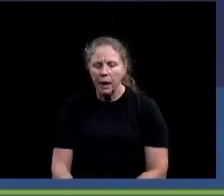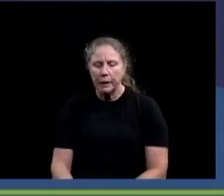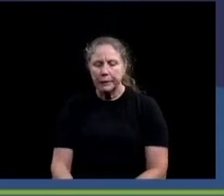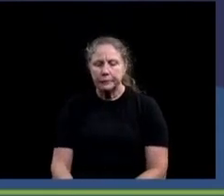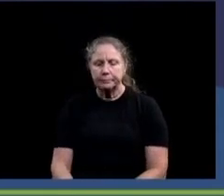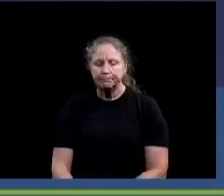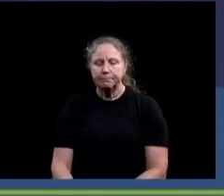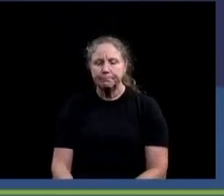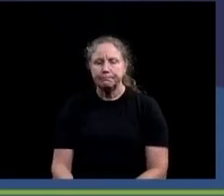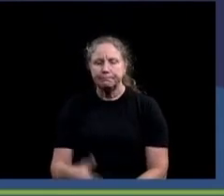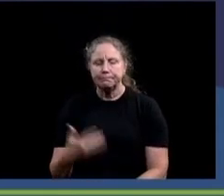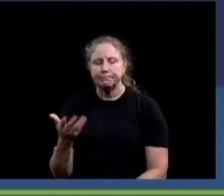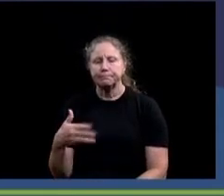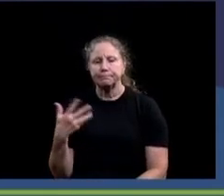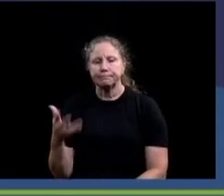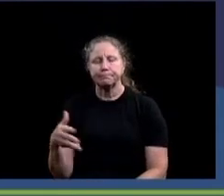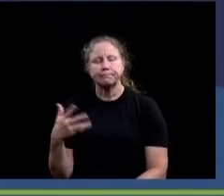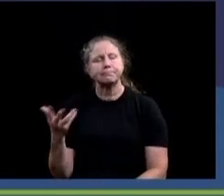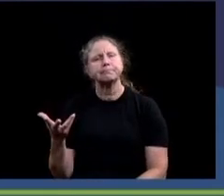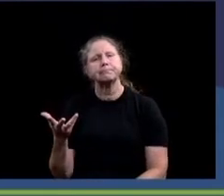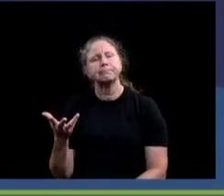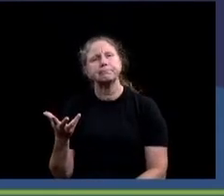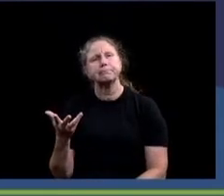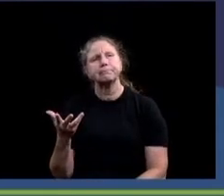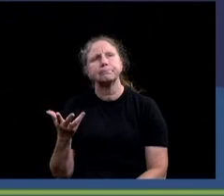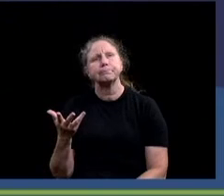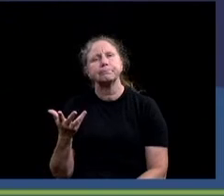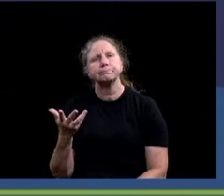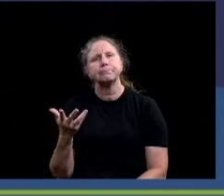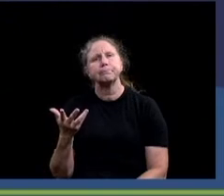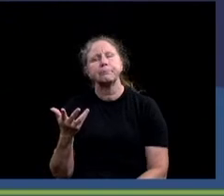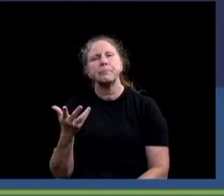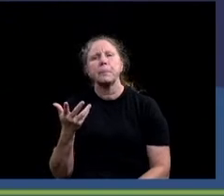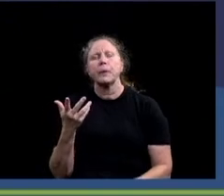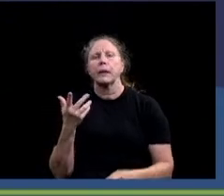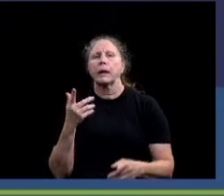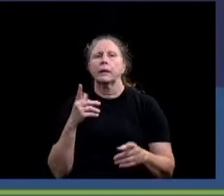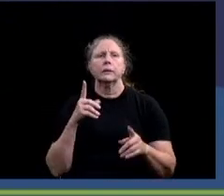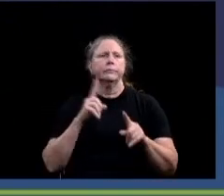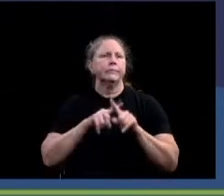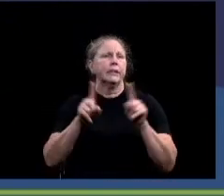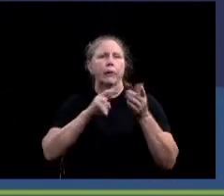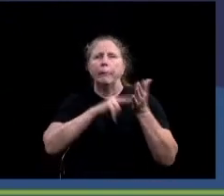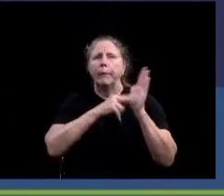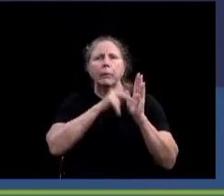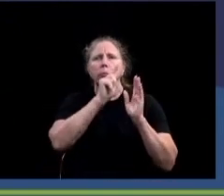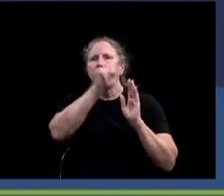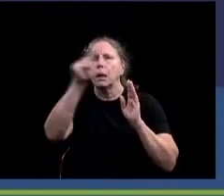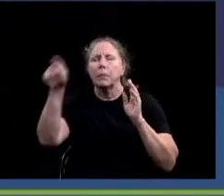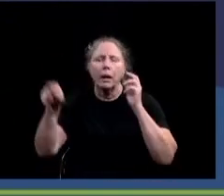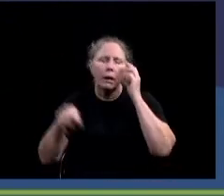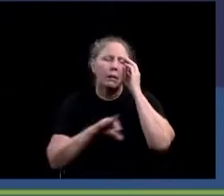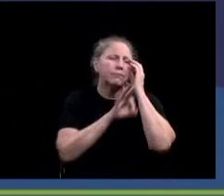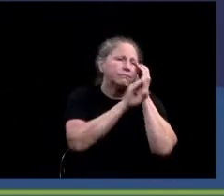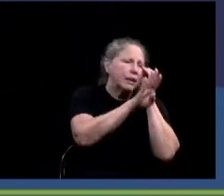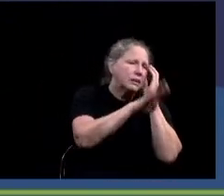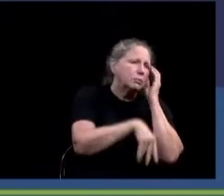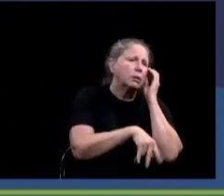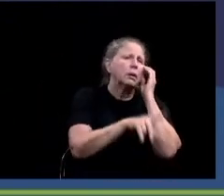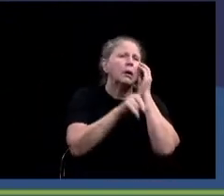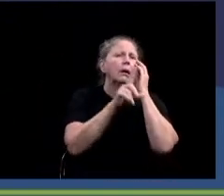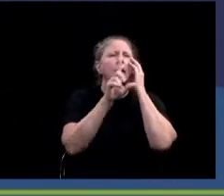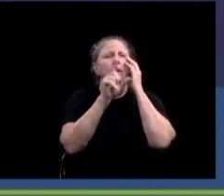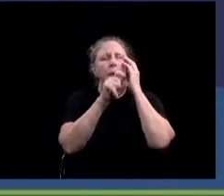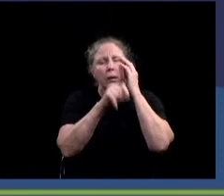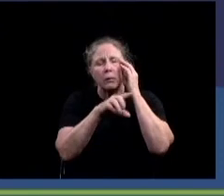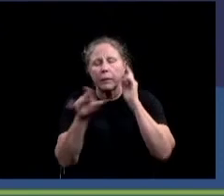different definitions floating around on social media. Force is defined in state law as physical contact made